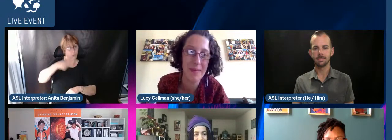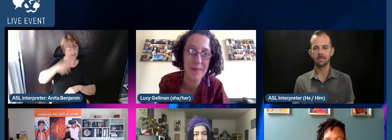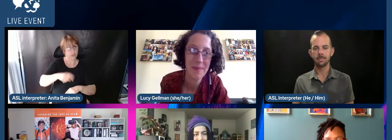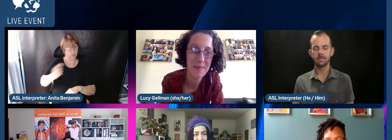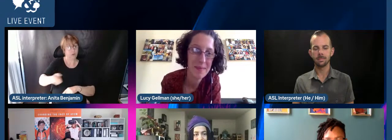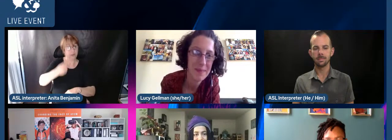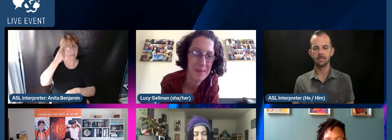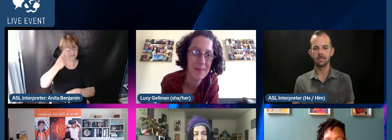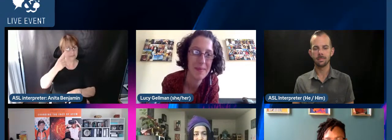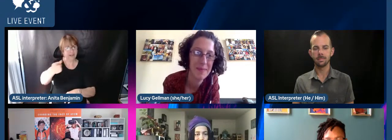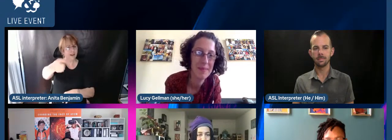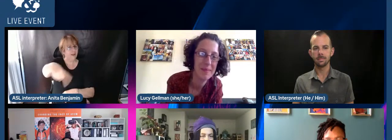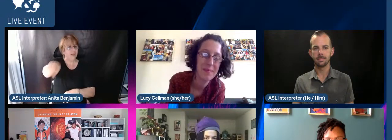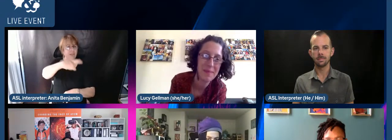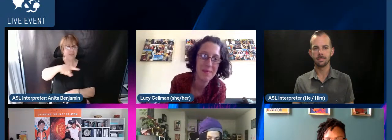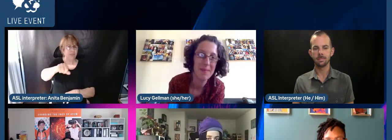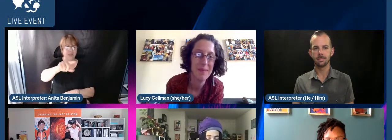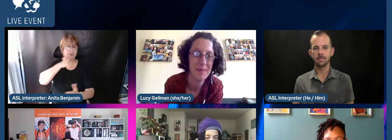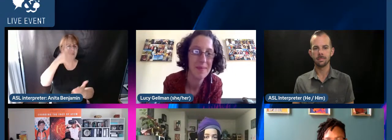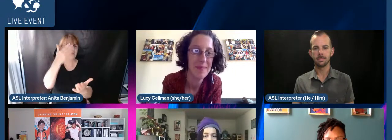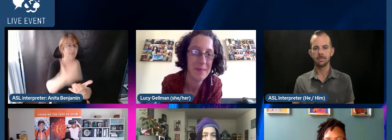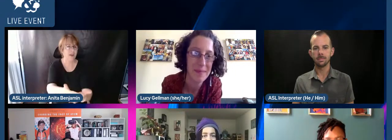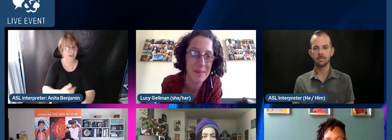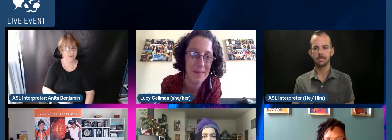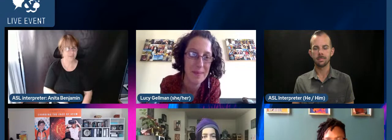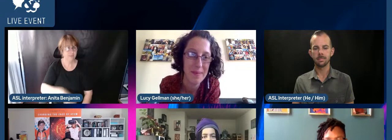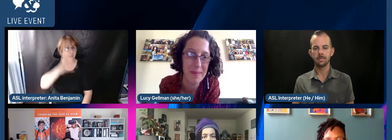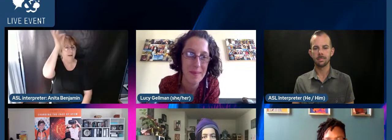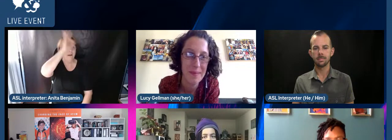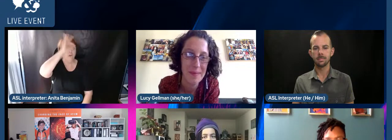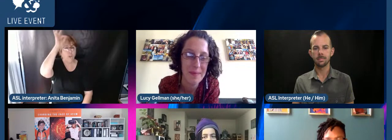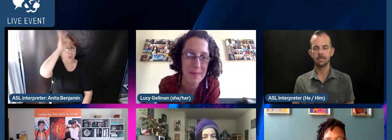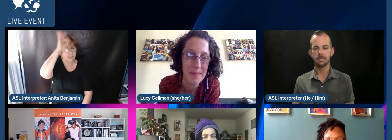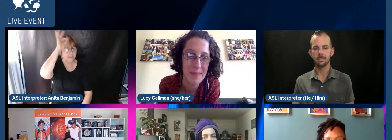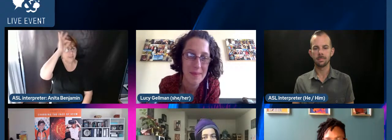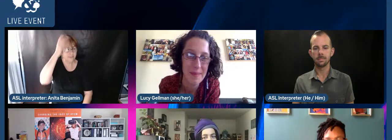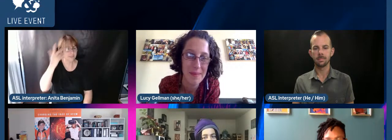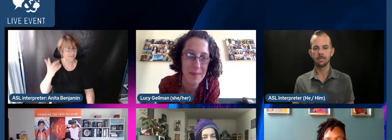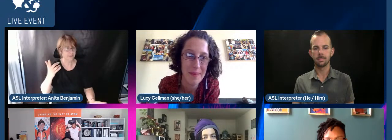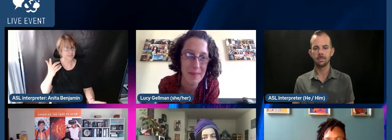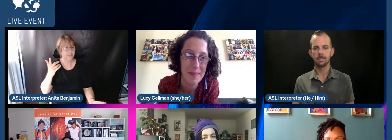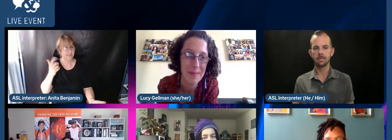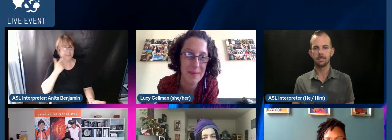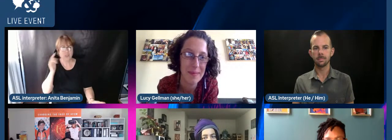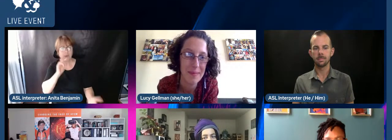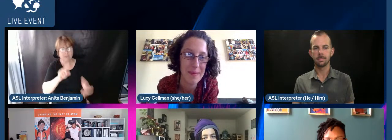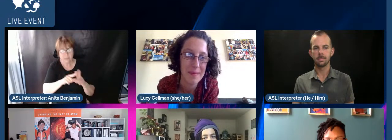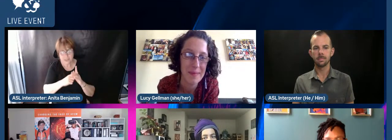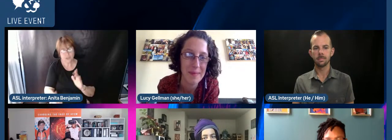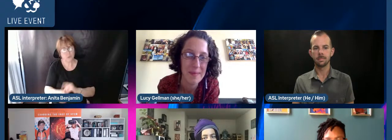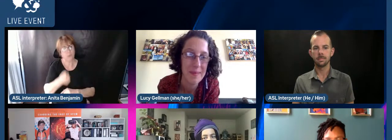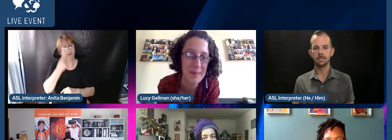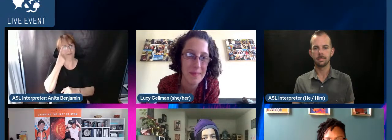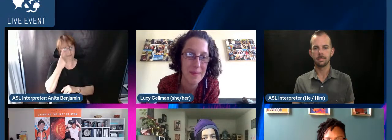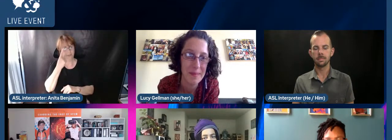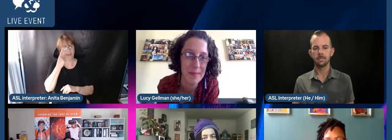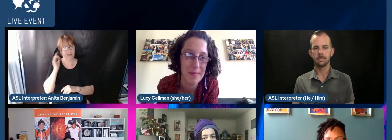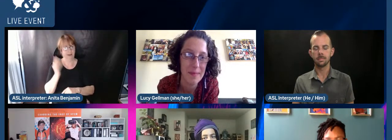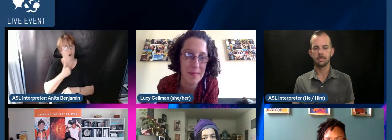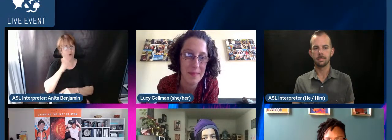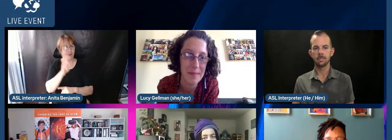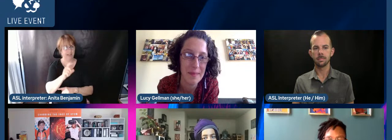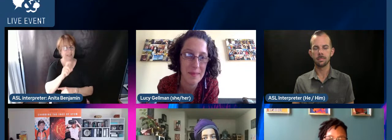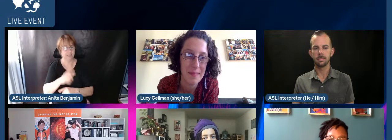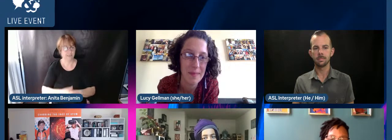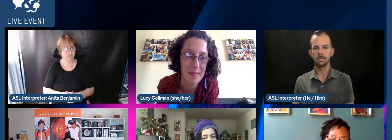even begin to know what it's like. They don't even understand what our needs are.